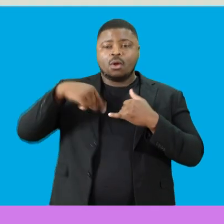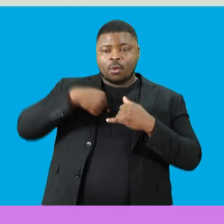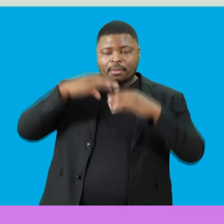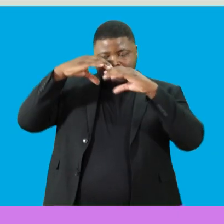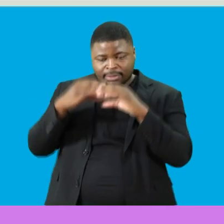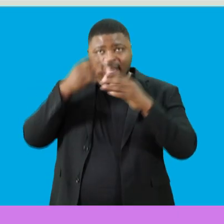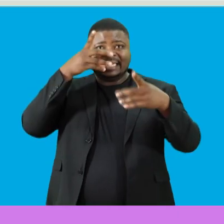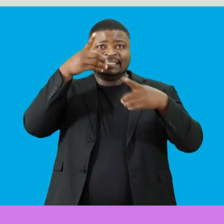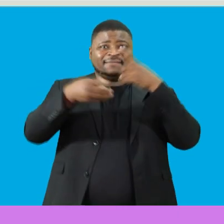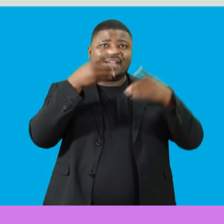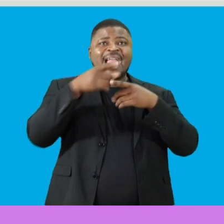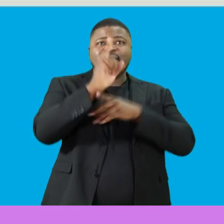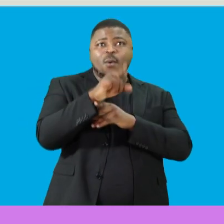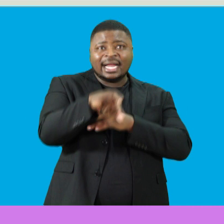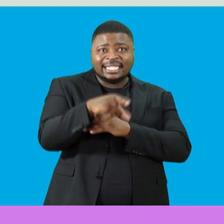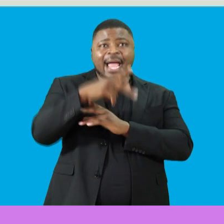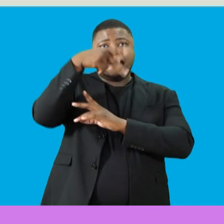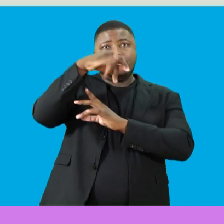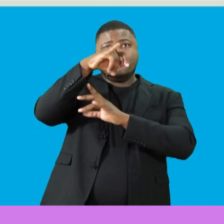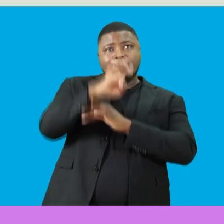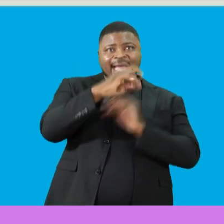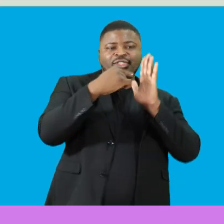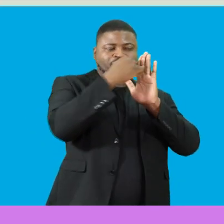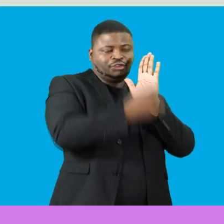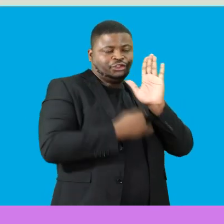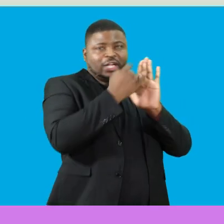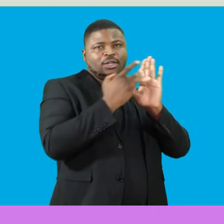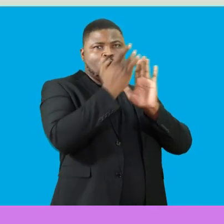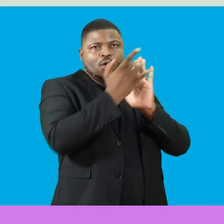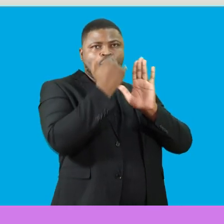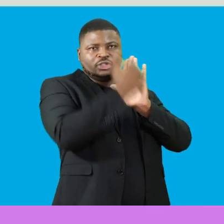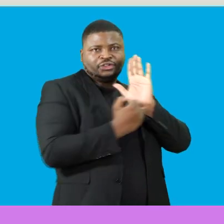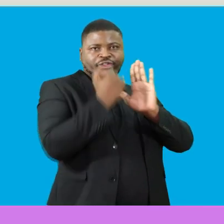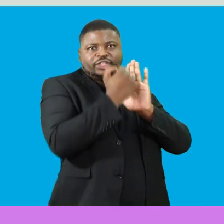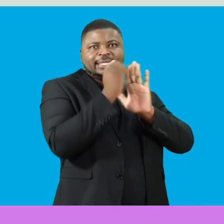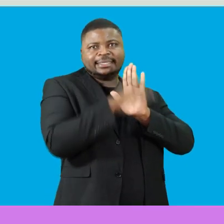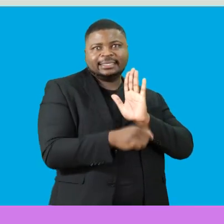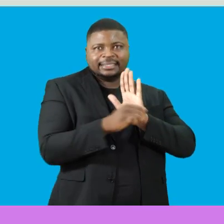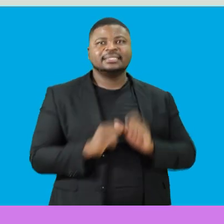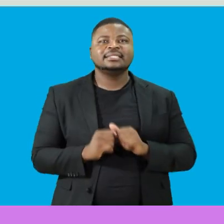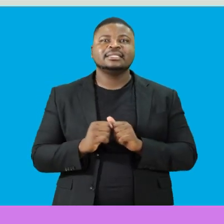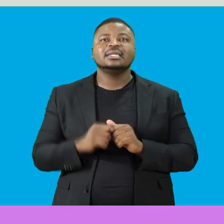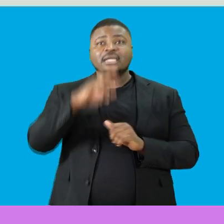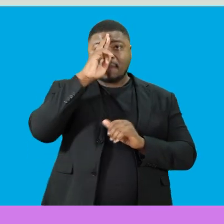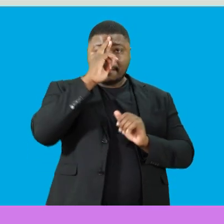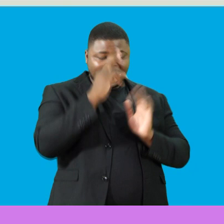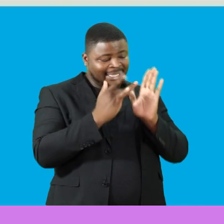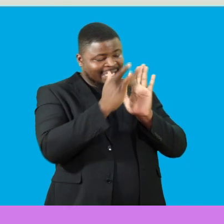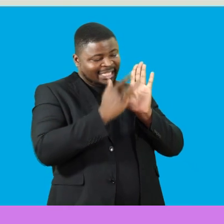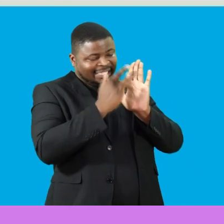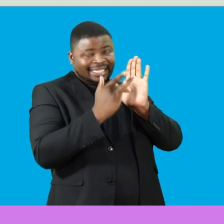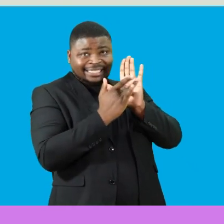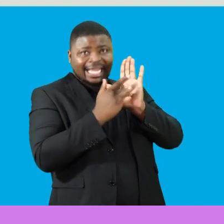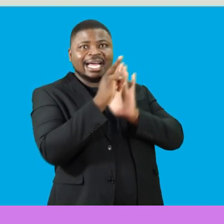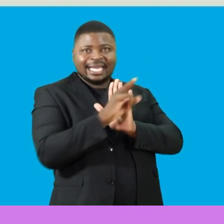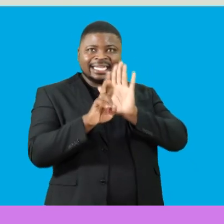to define a pie chart. A pie chart is defined as a circular diagram where each sector of the circle represents a